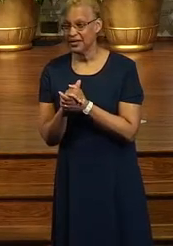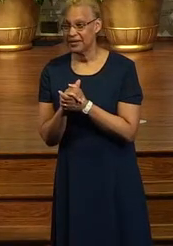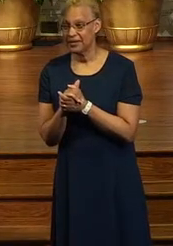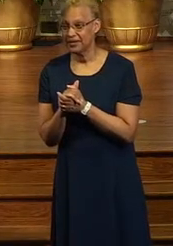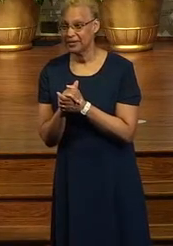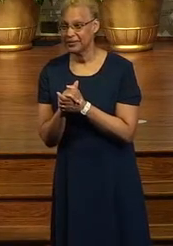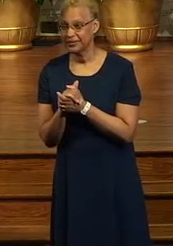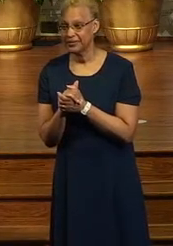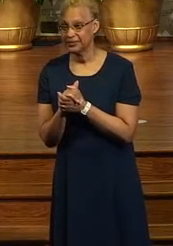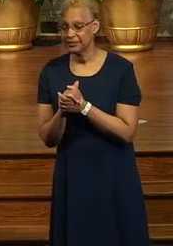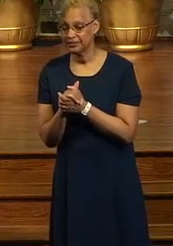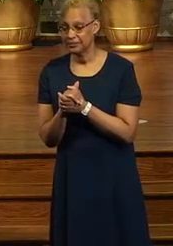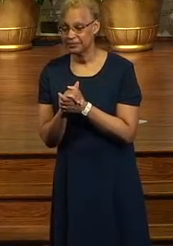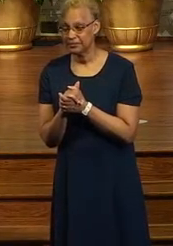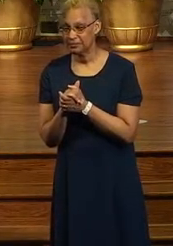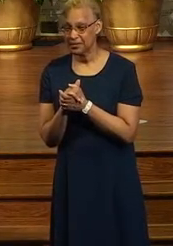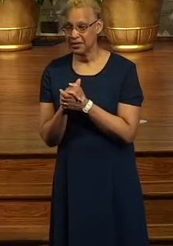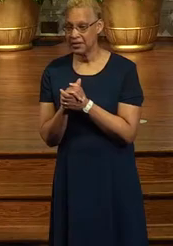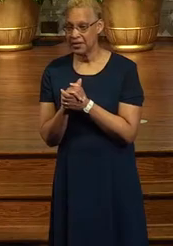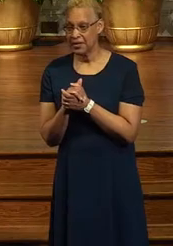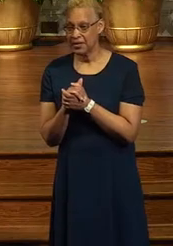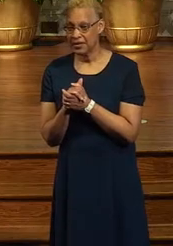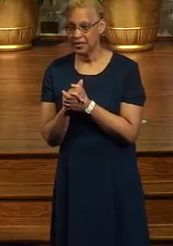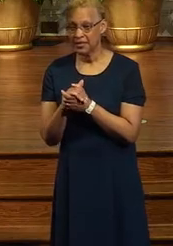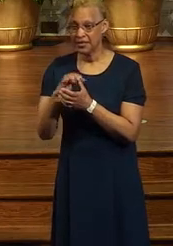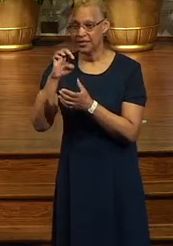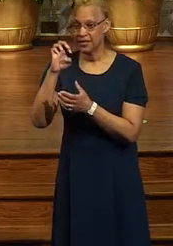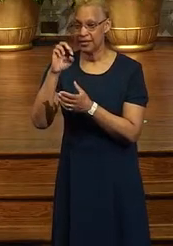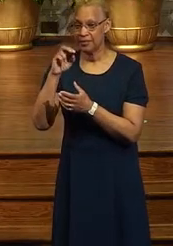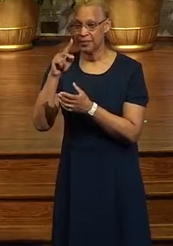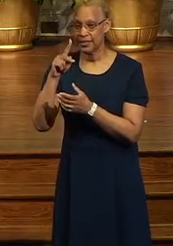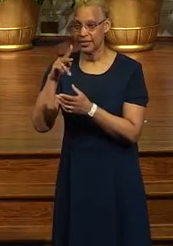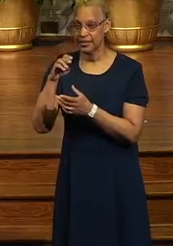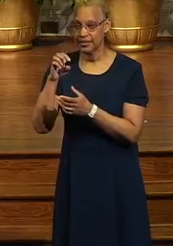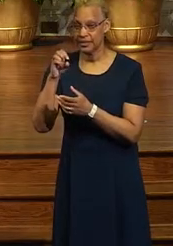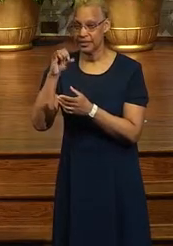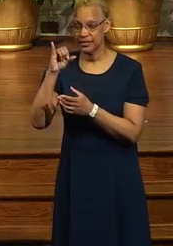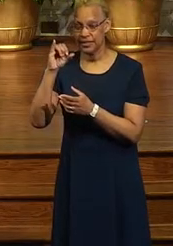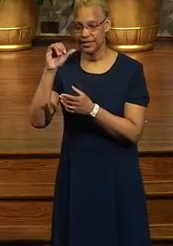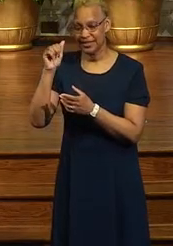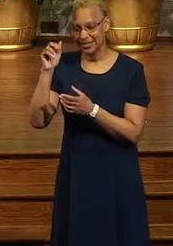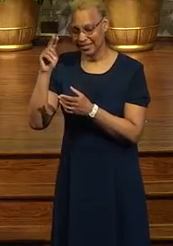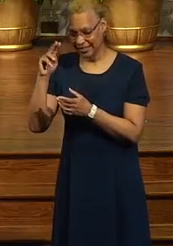turn with me to the book of Ephesus, the Ephesians,